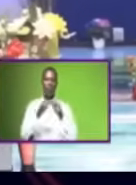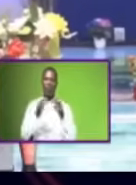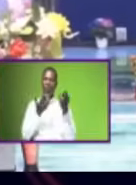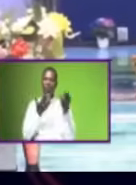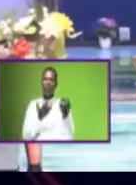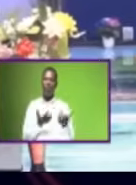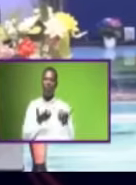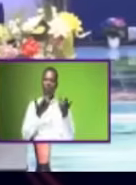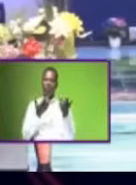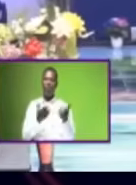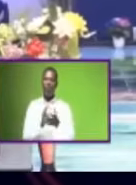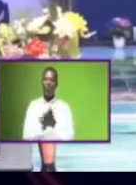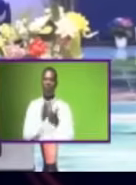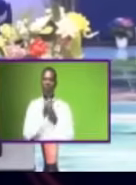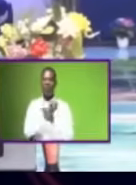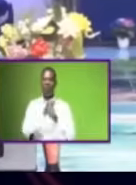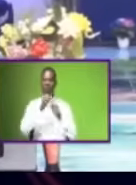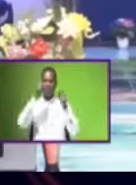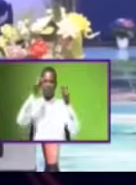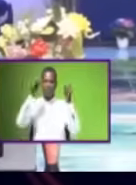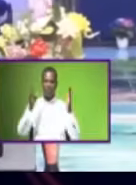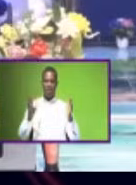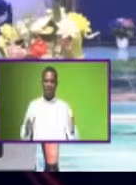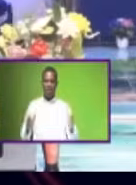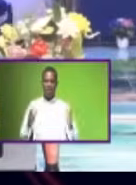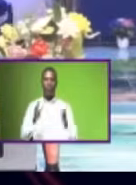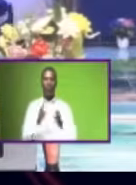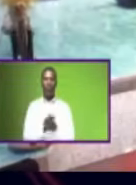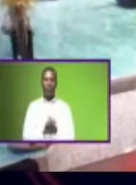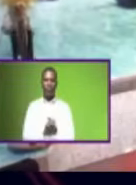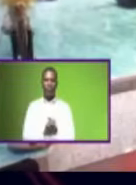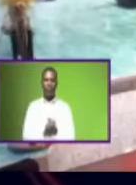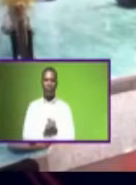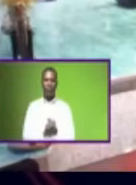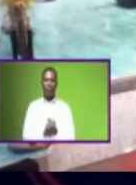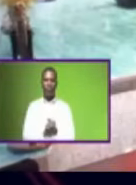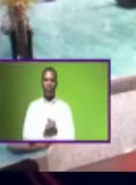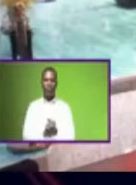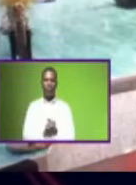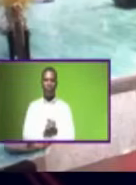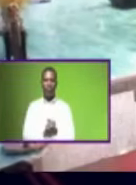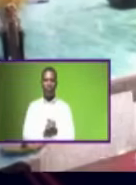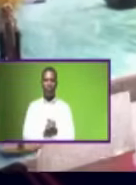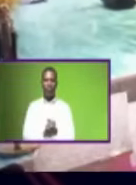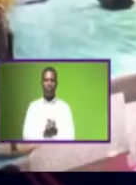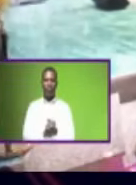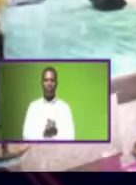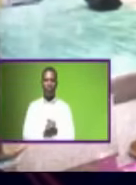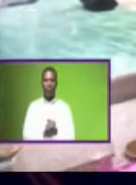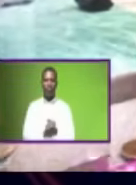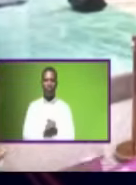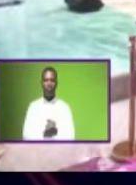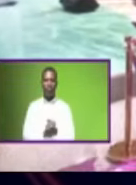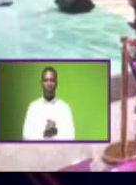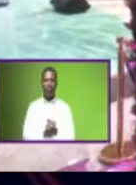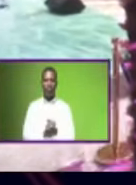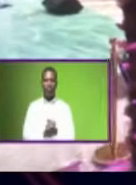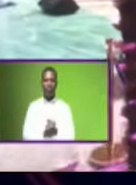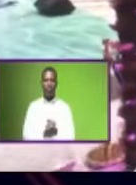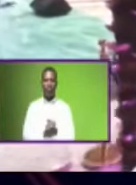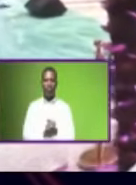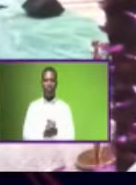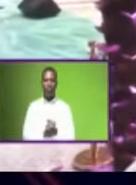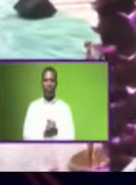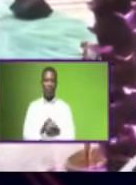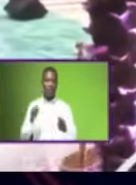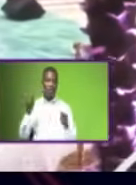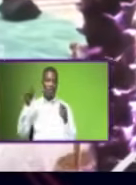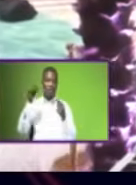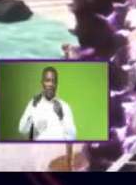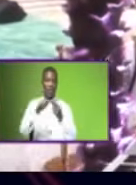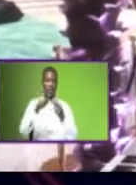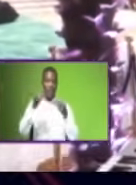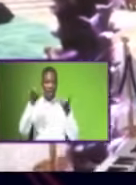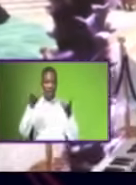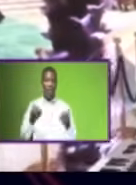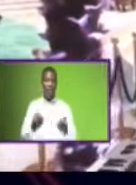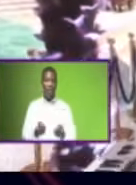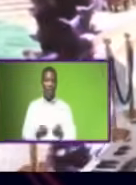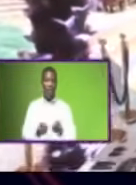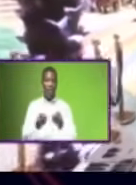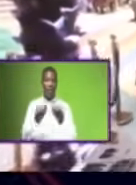no enim. And this was a form of repentance to wait for the Messiah to come. Inti ebe pemonde.